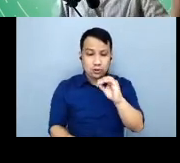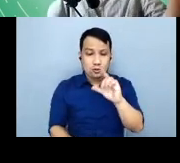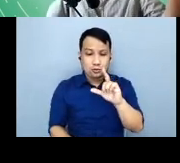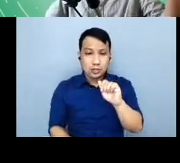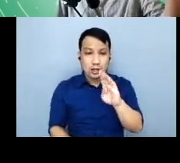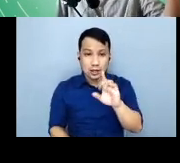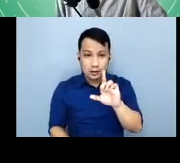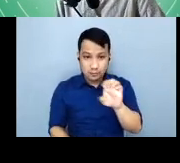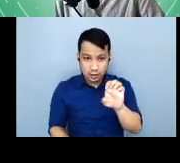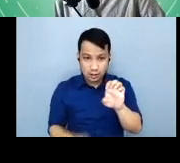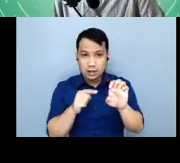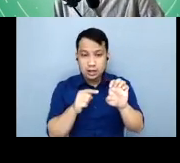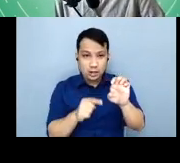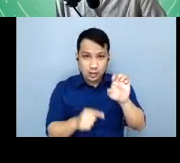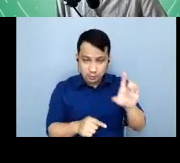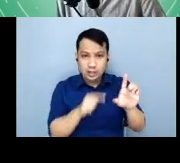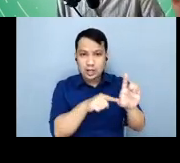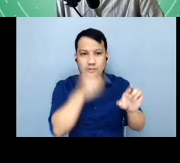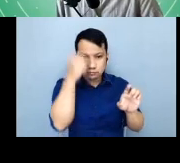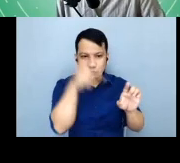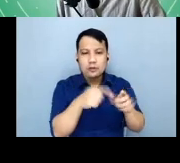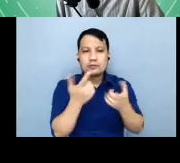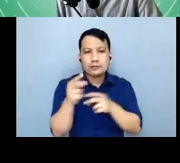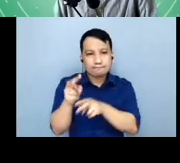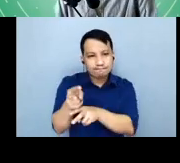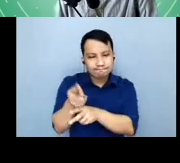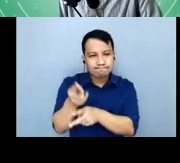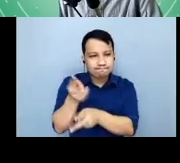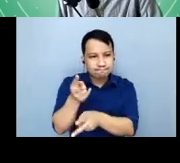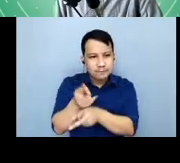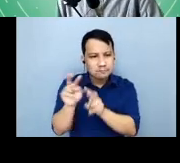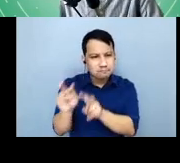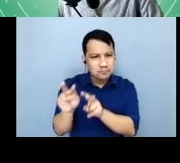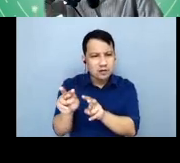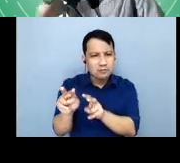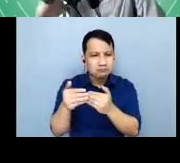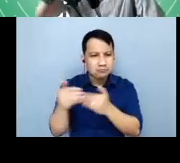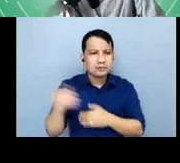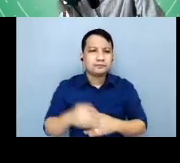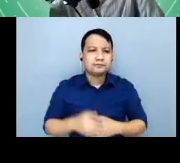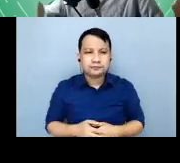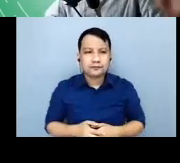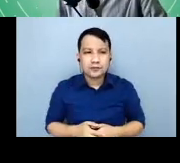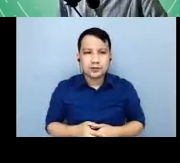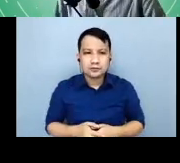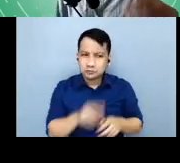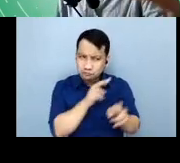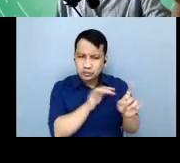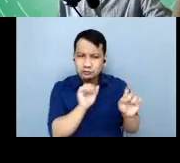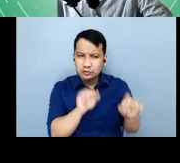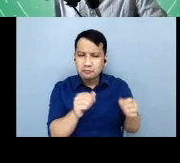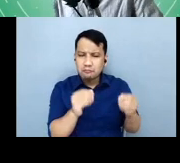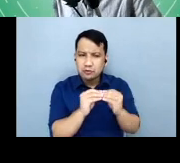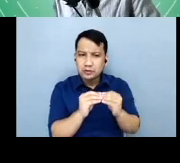to monitor the success of sustainability. Now, we've discussed some of